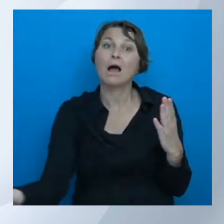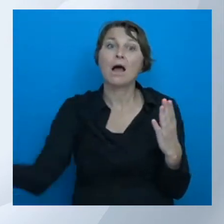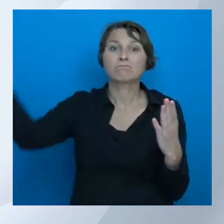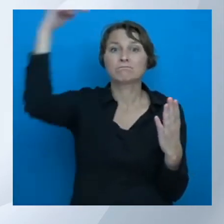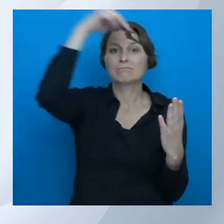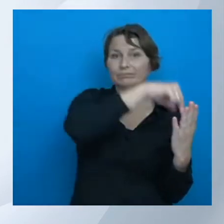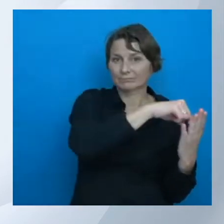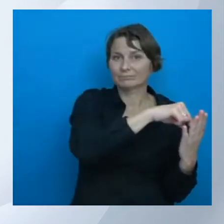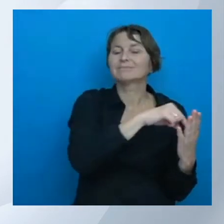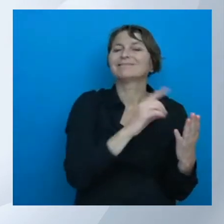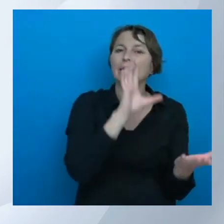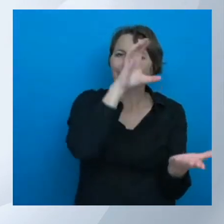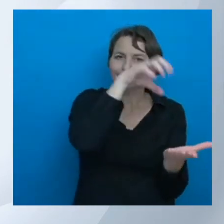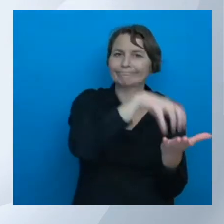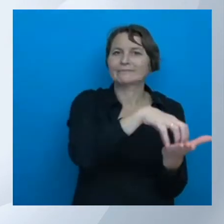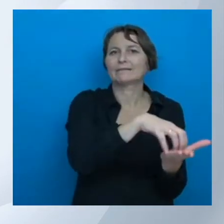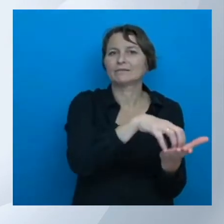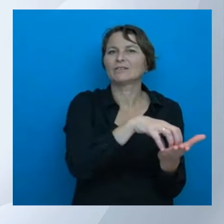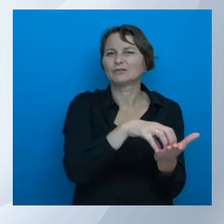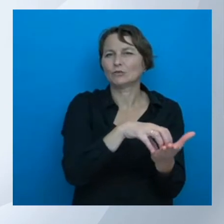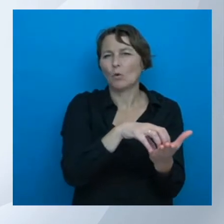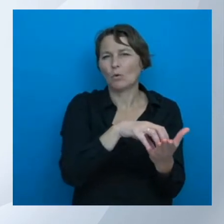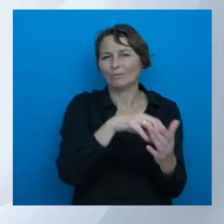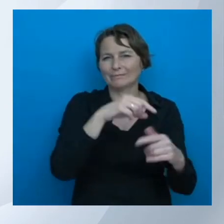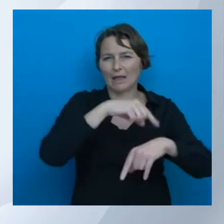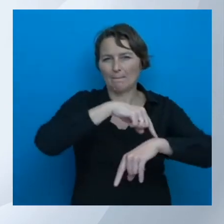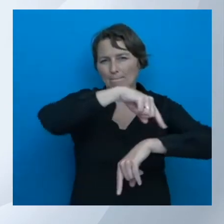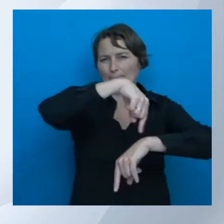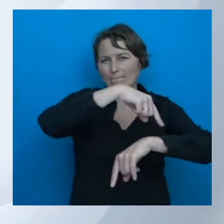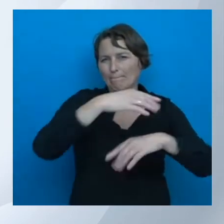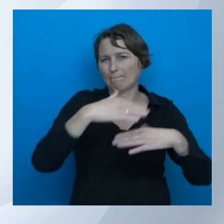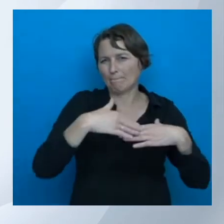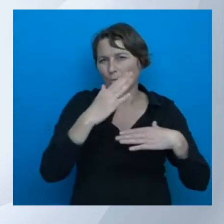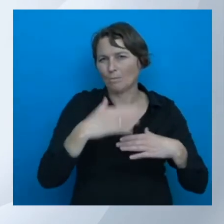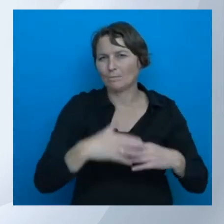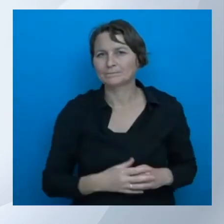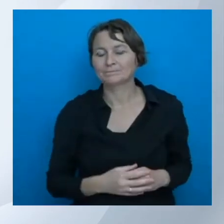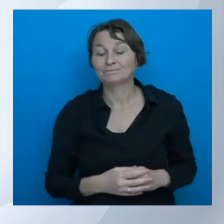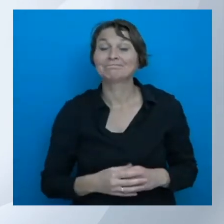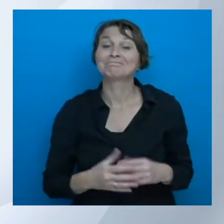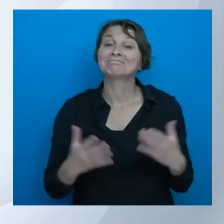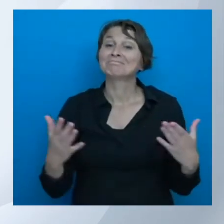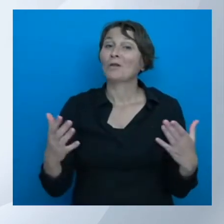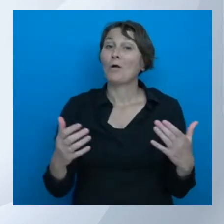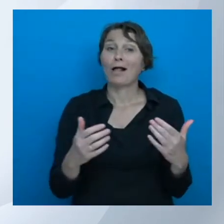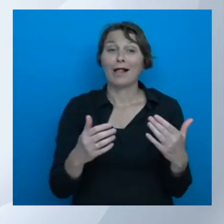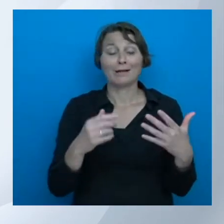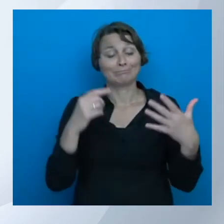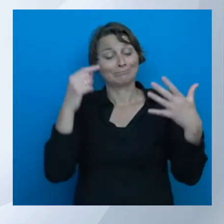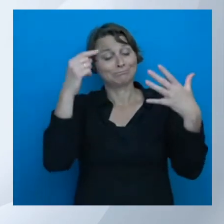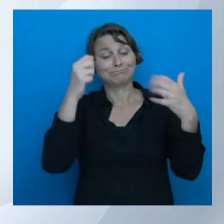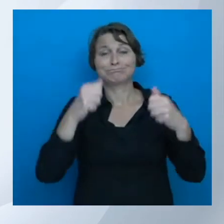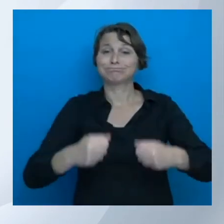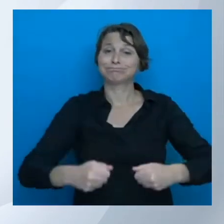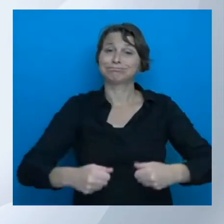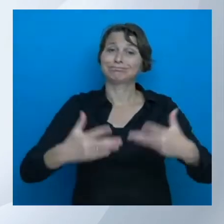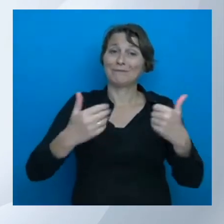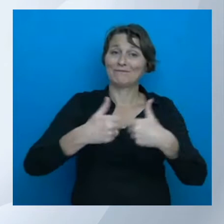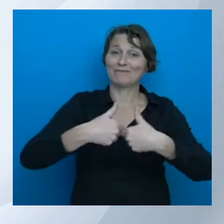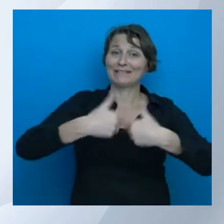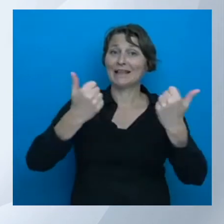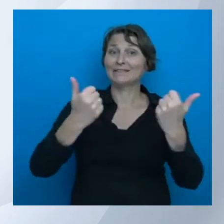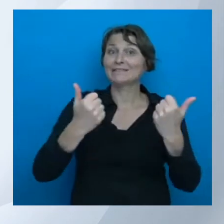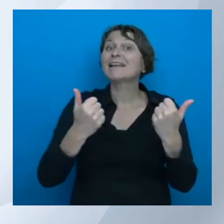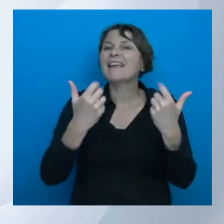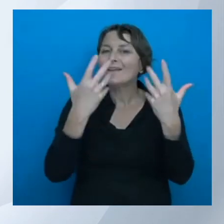correct data center. Of course, all of this is fantastic when you've got multiple servers. So this